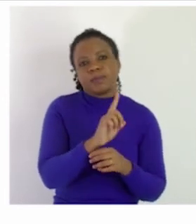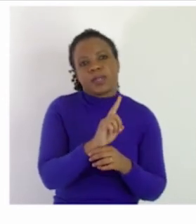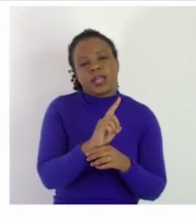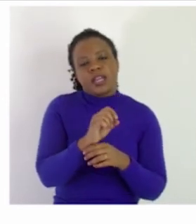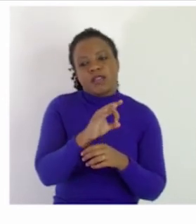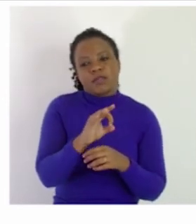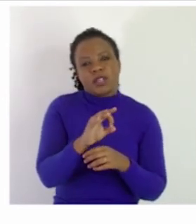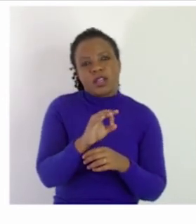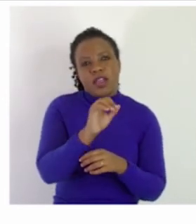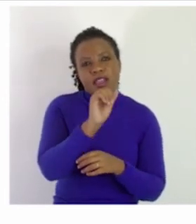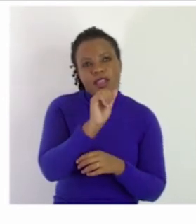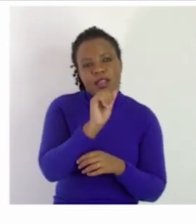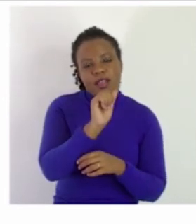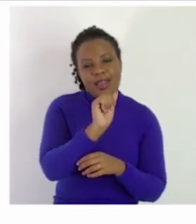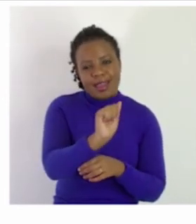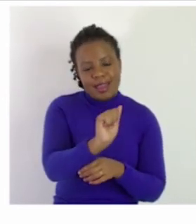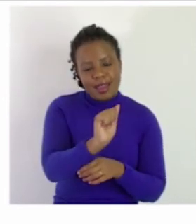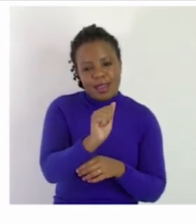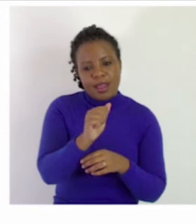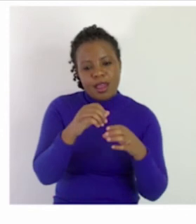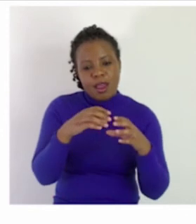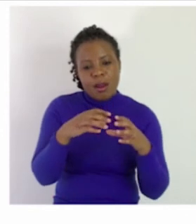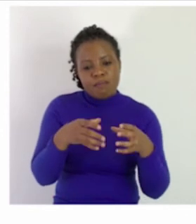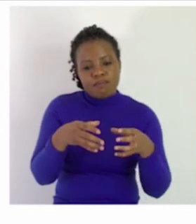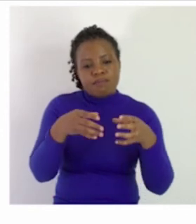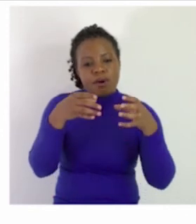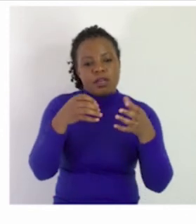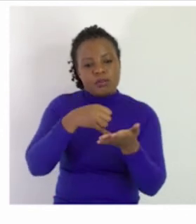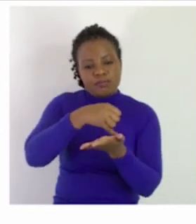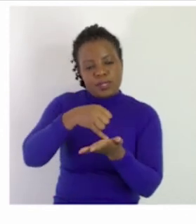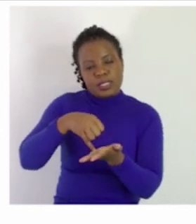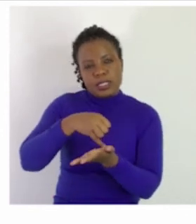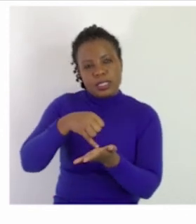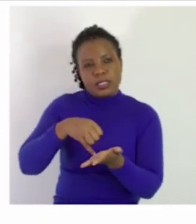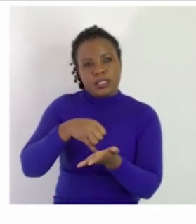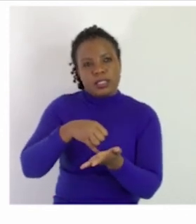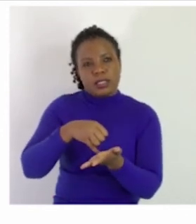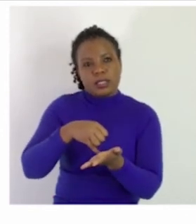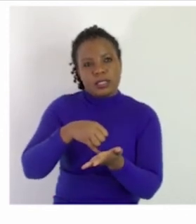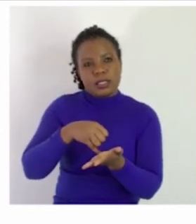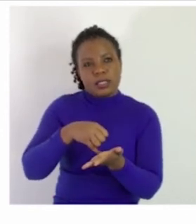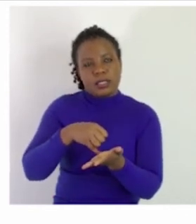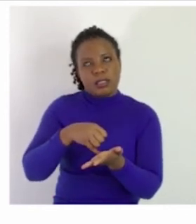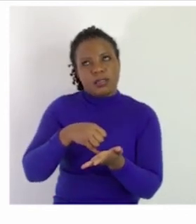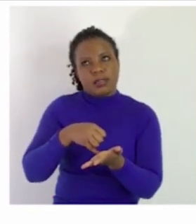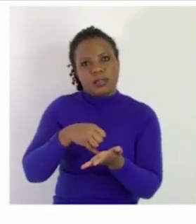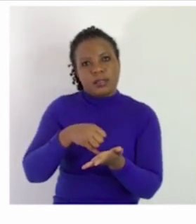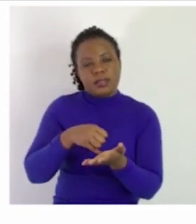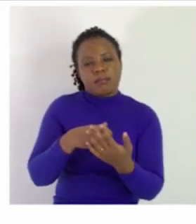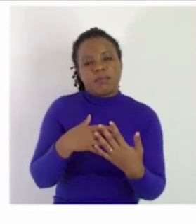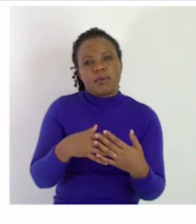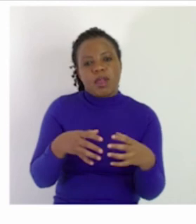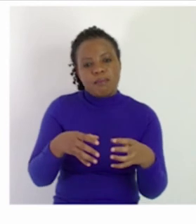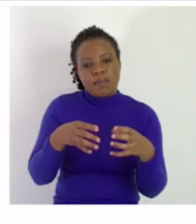then it becomes plural. For example, a packet of biscuits, a packet of